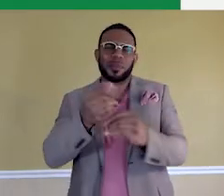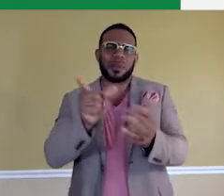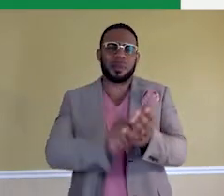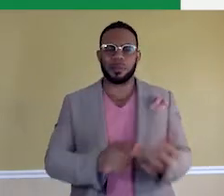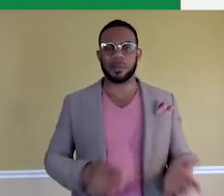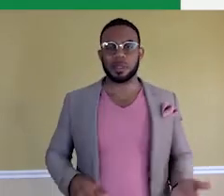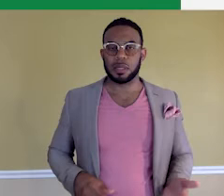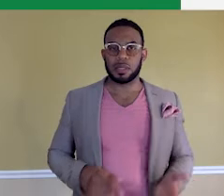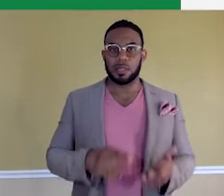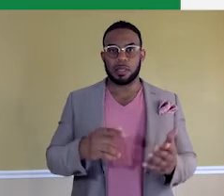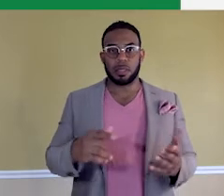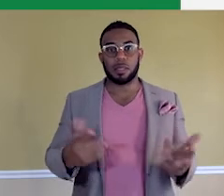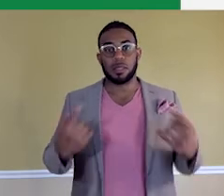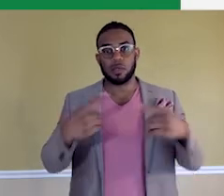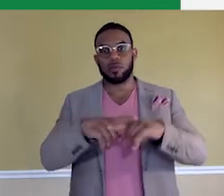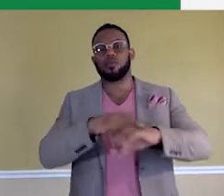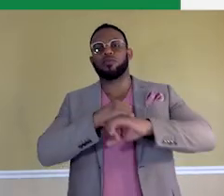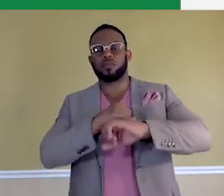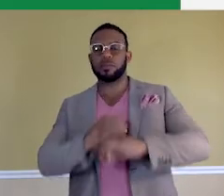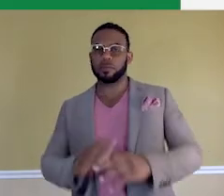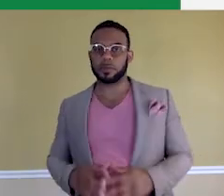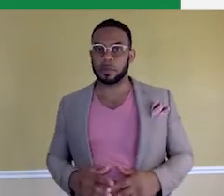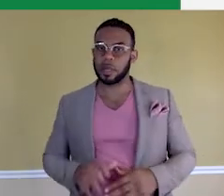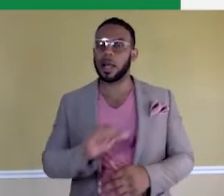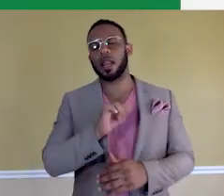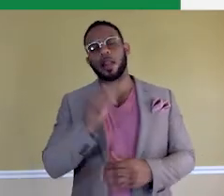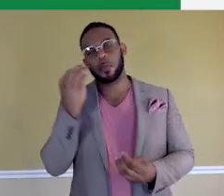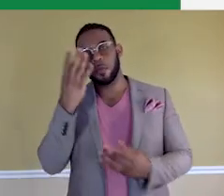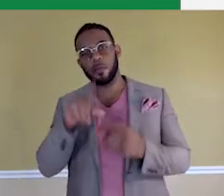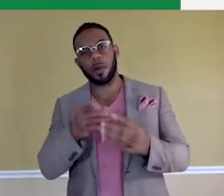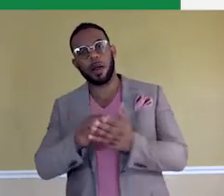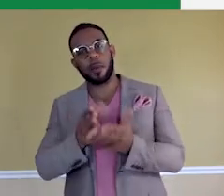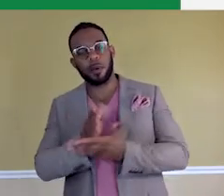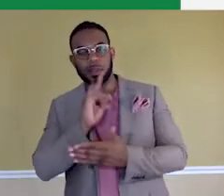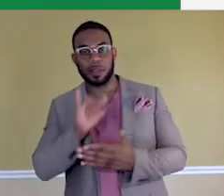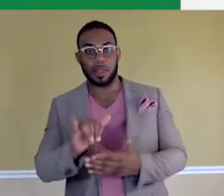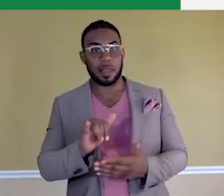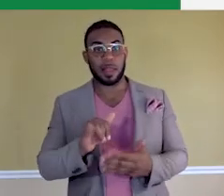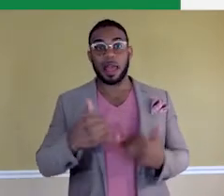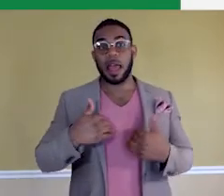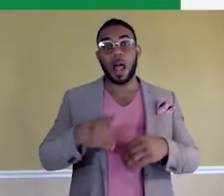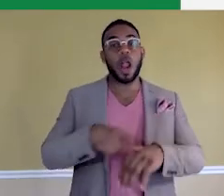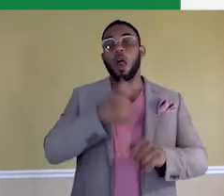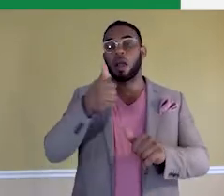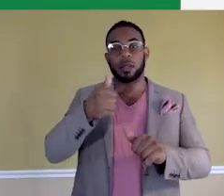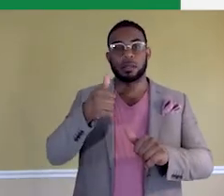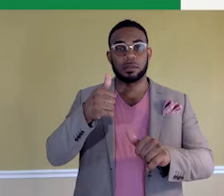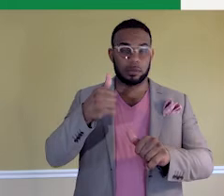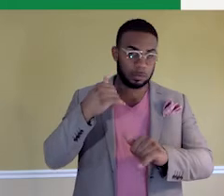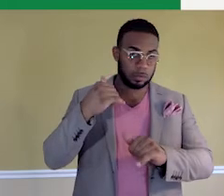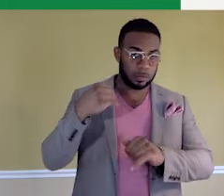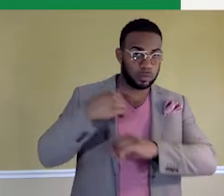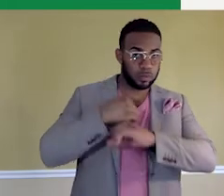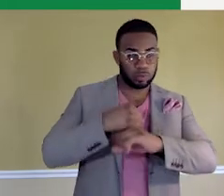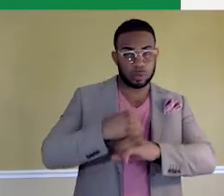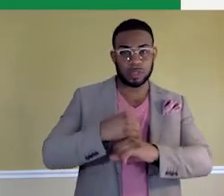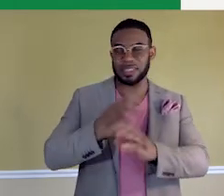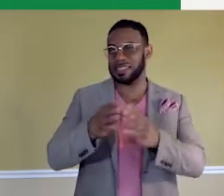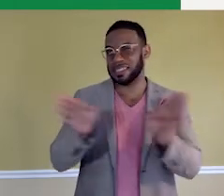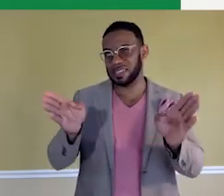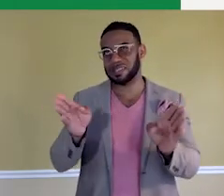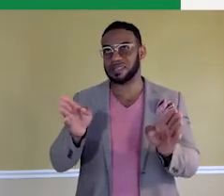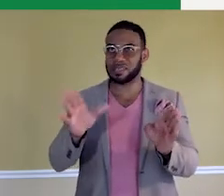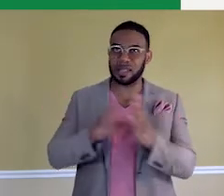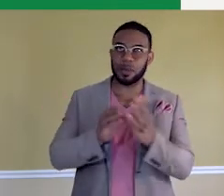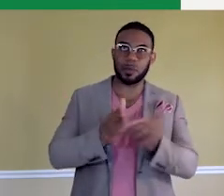publish, it acquires copyright protection. Another beauty about copyright is that copyright has the longest ownership tenure. Generally,